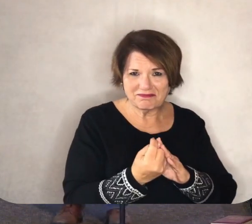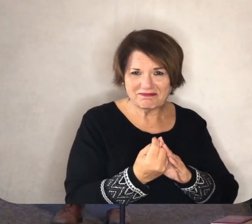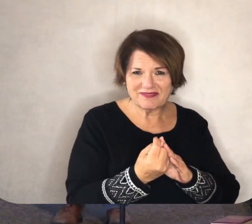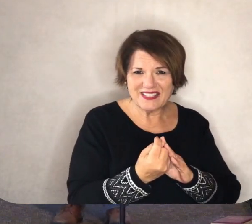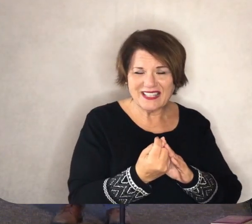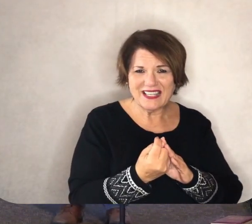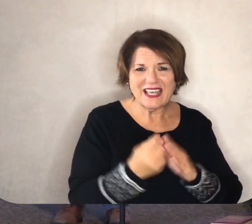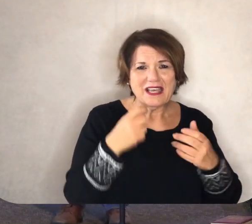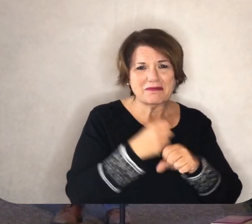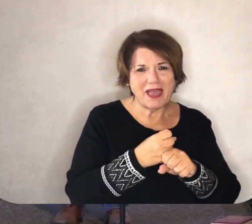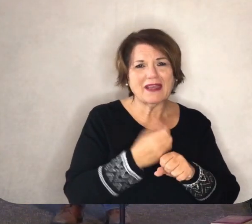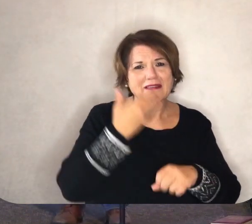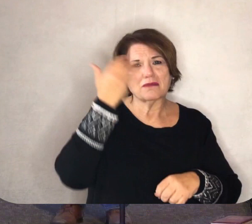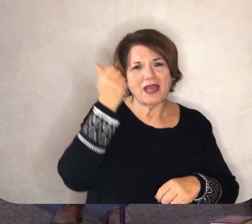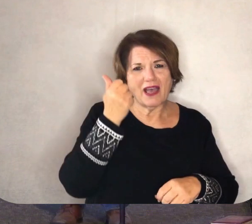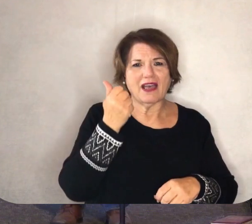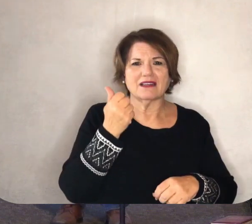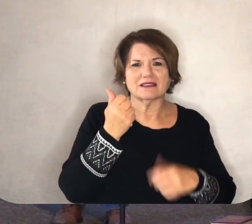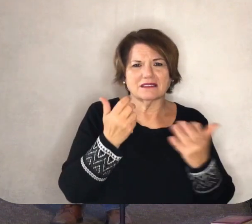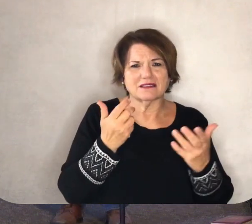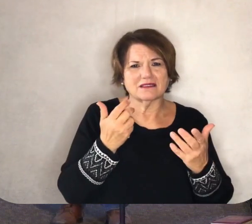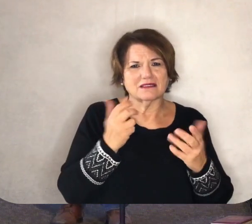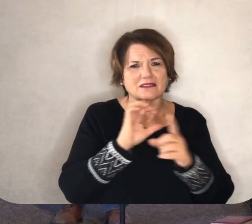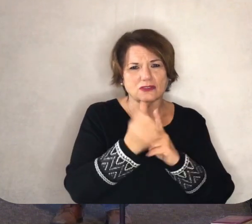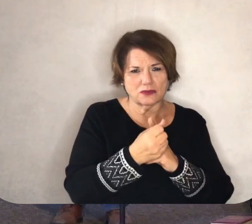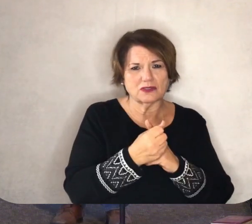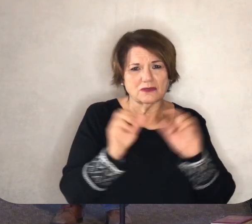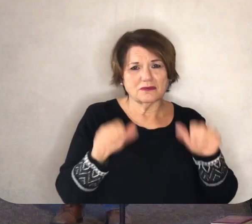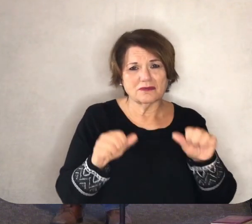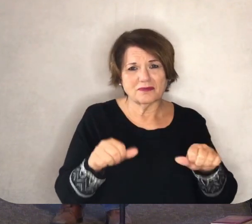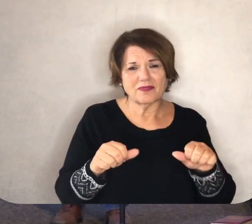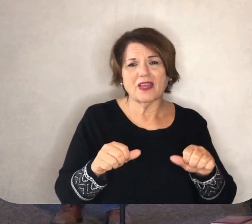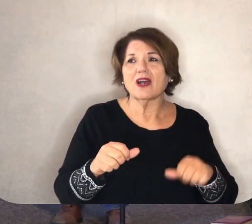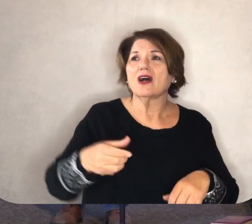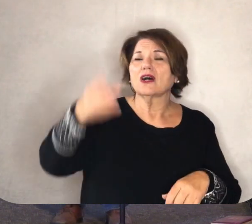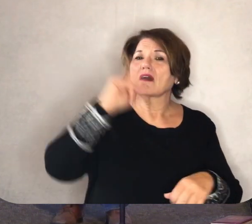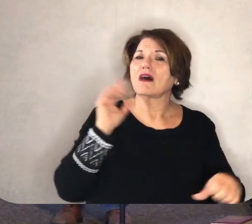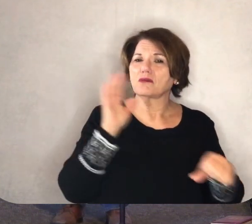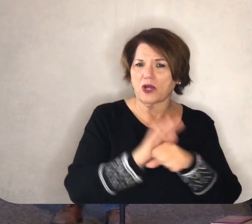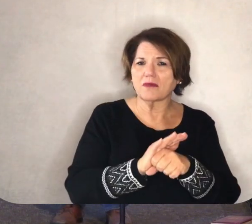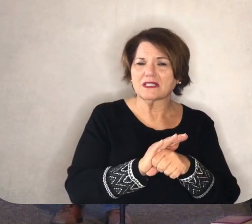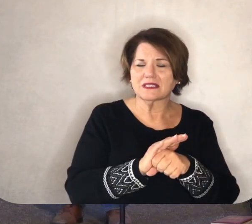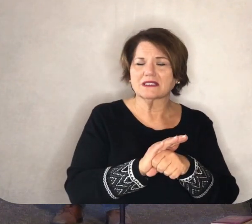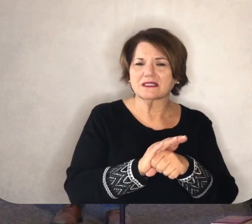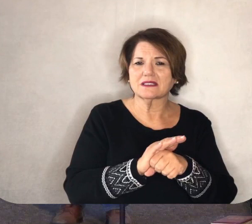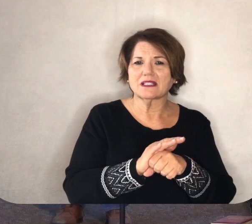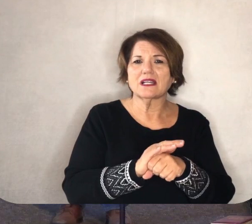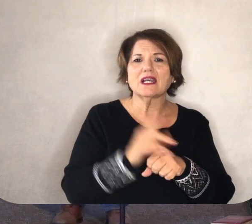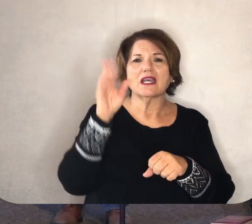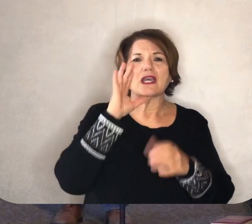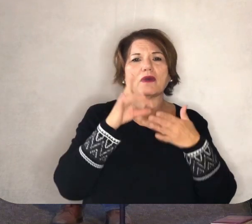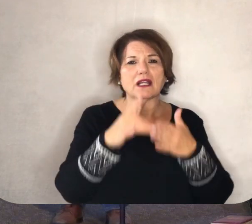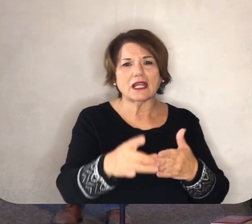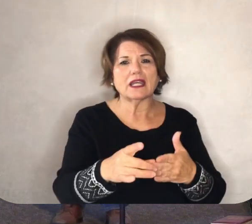make the very most of the desert you are in. And God promises that he will lead